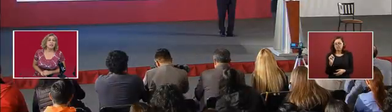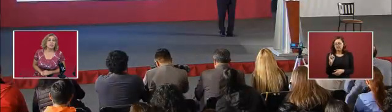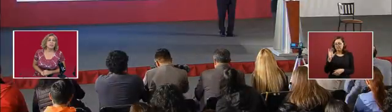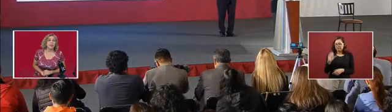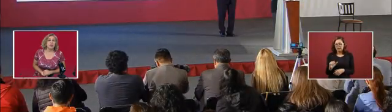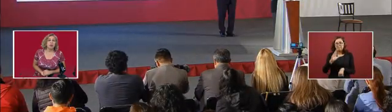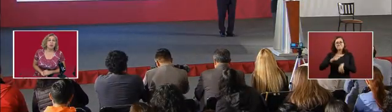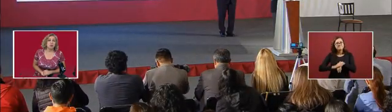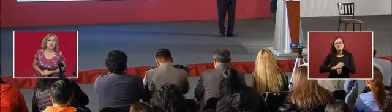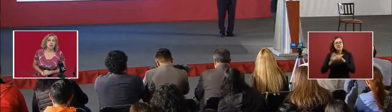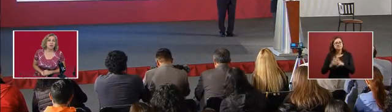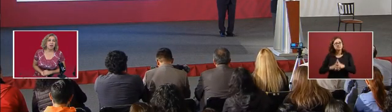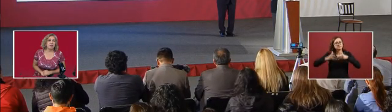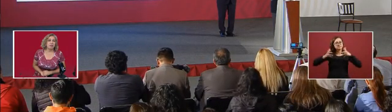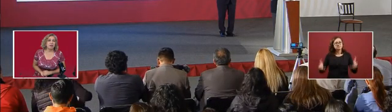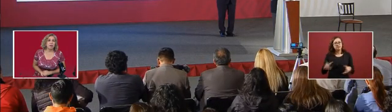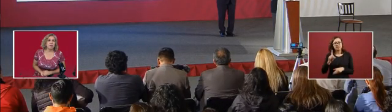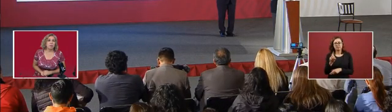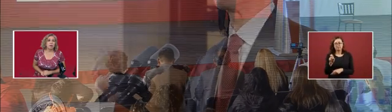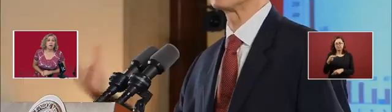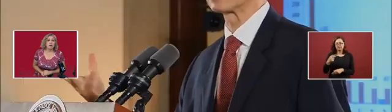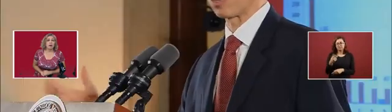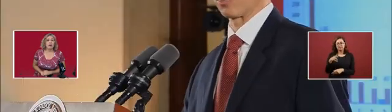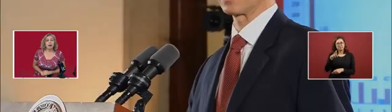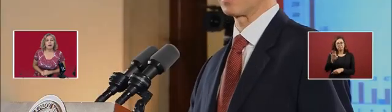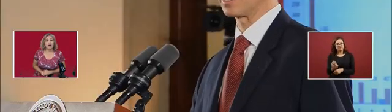that doesn't. So it's a